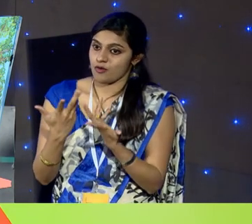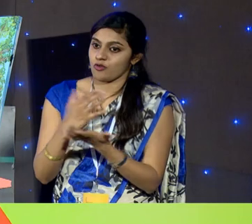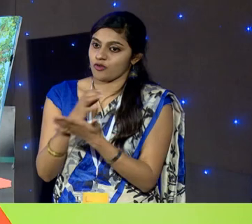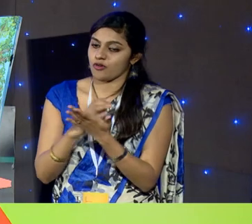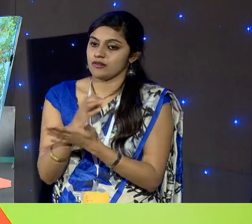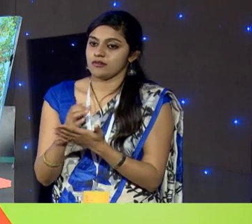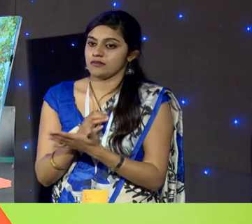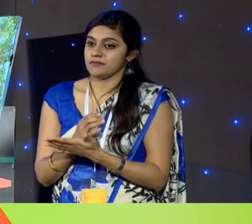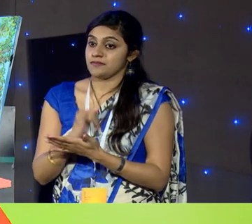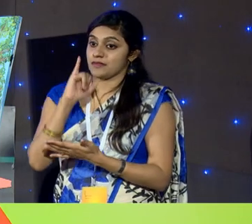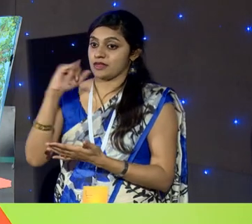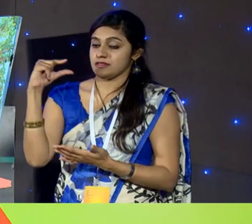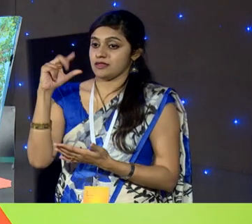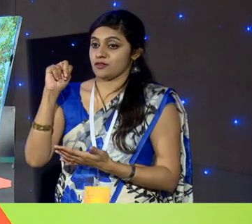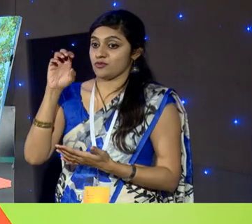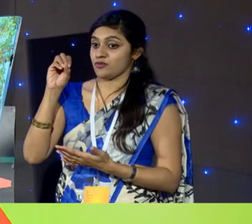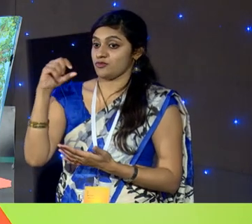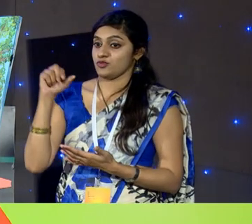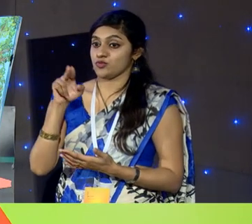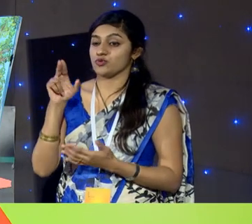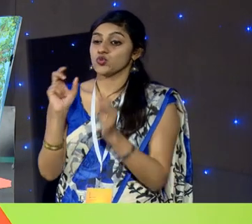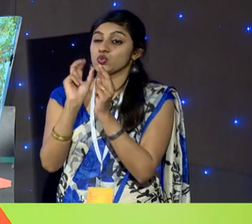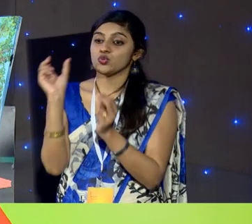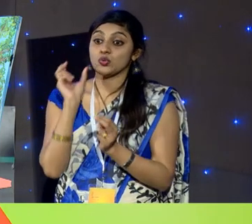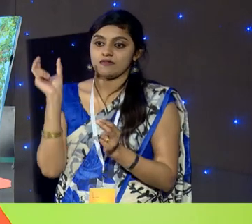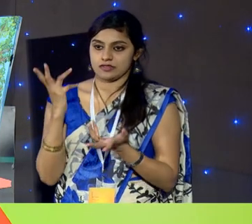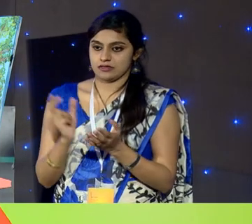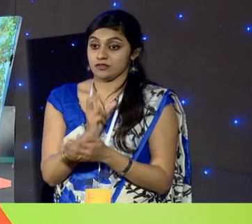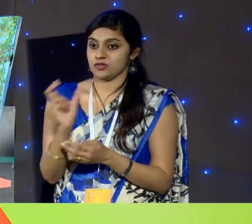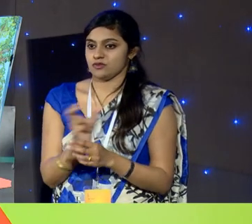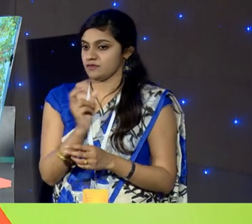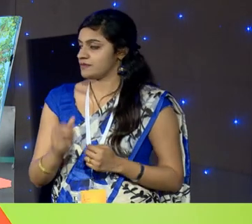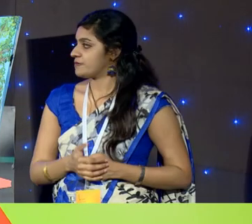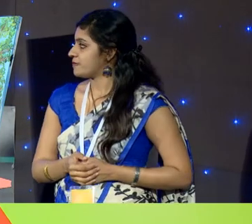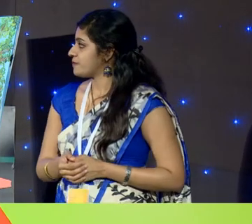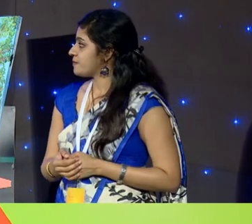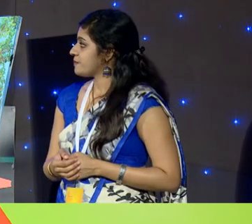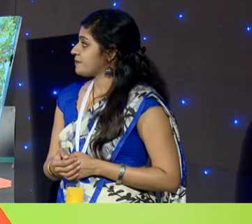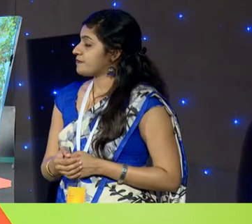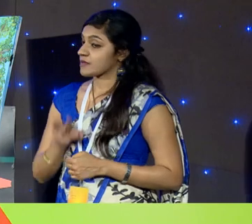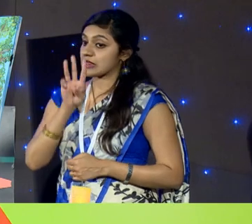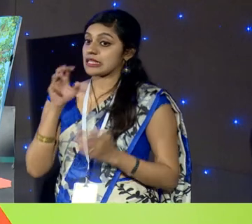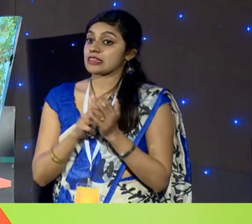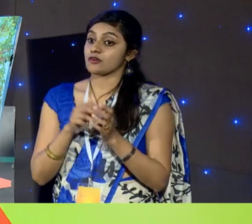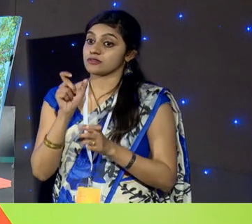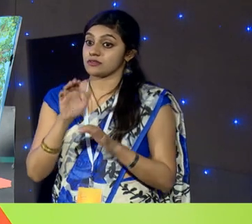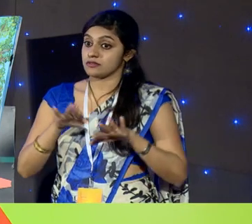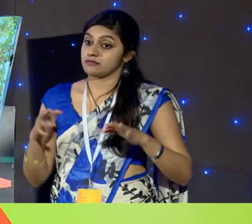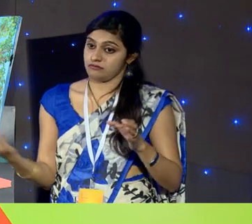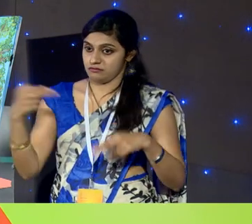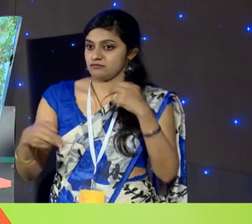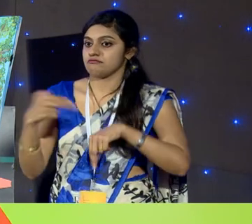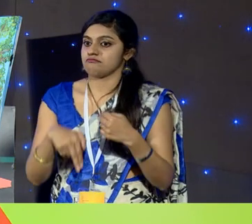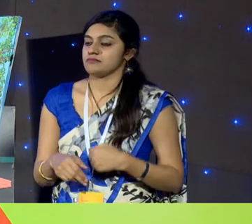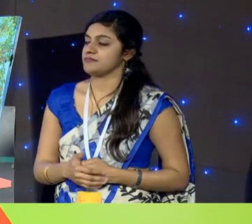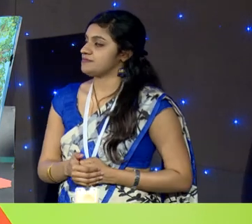IGNU Center, which is providing almost 21 courses with 3,000 students enrolled. We also